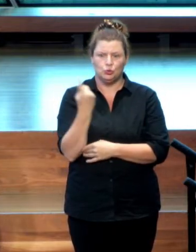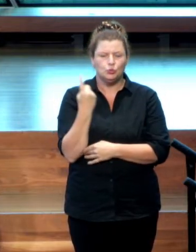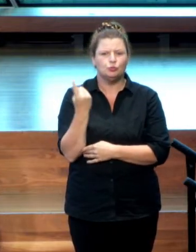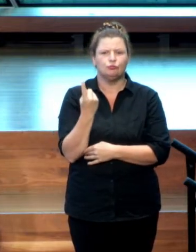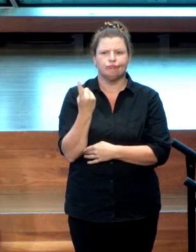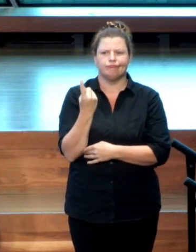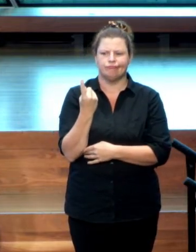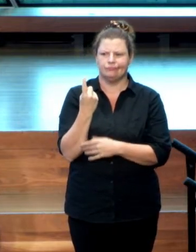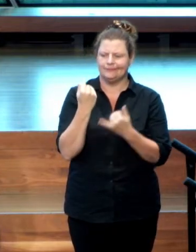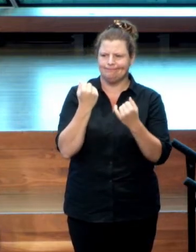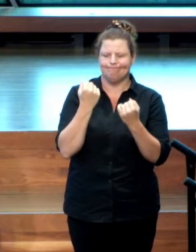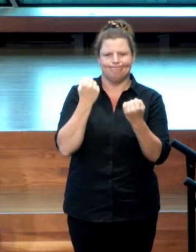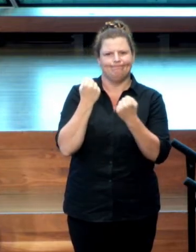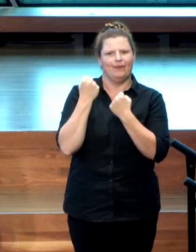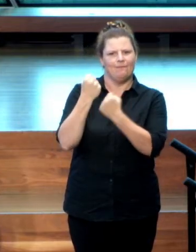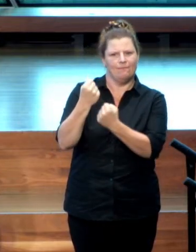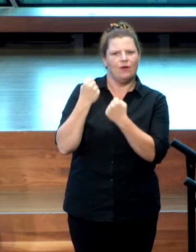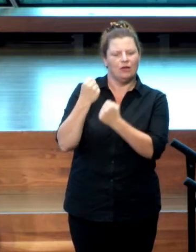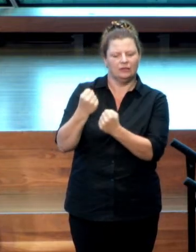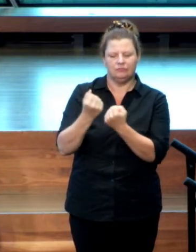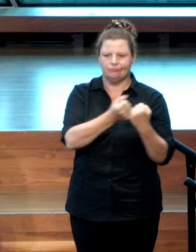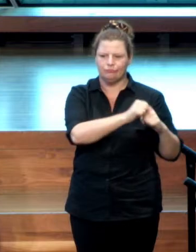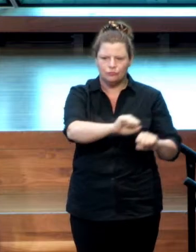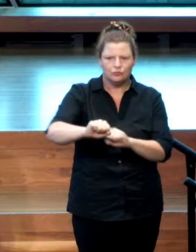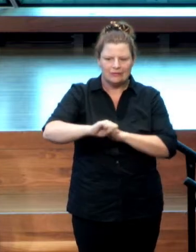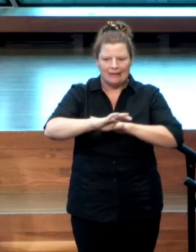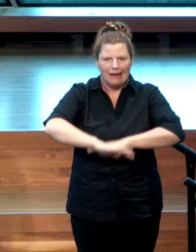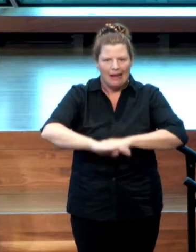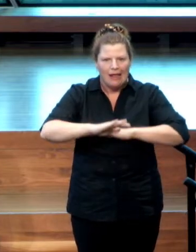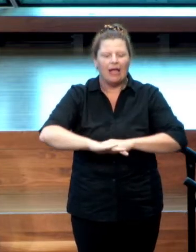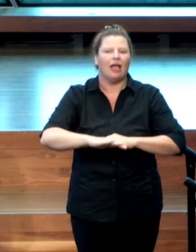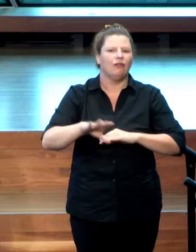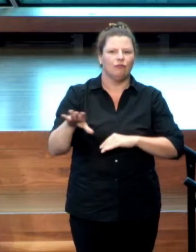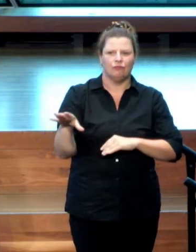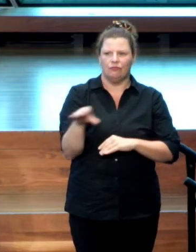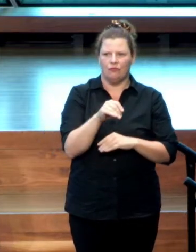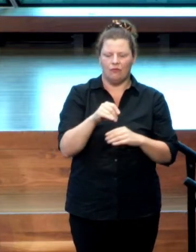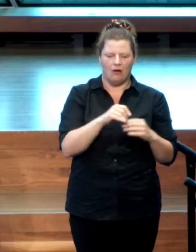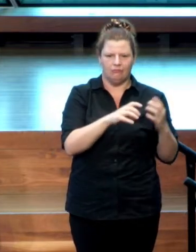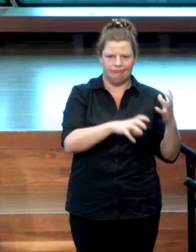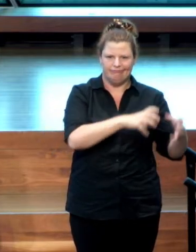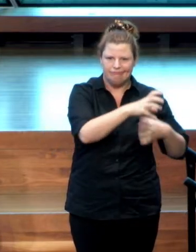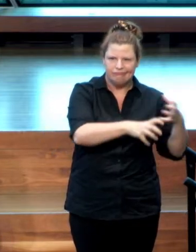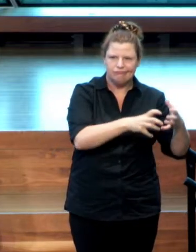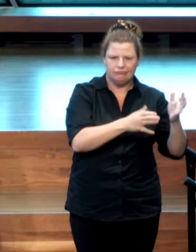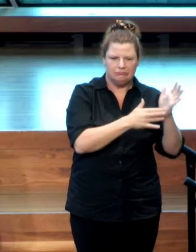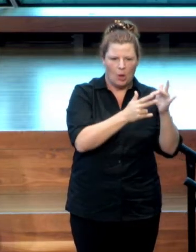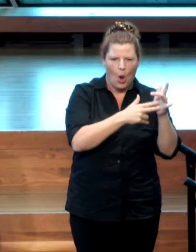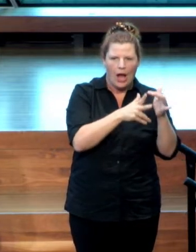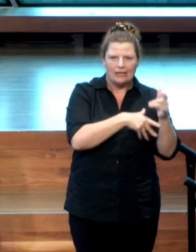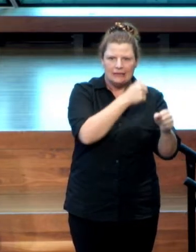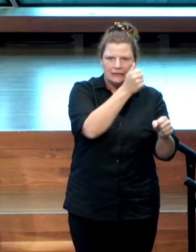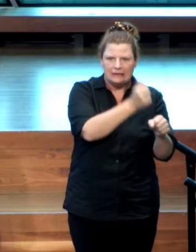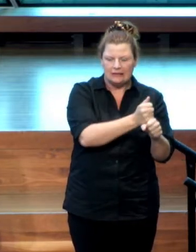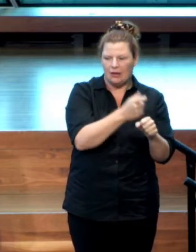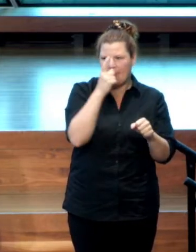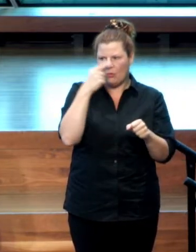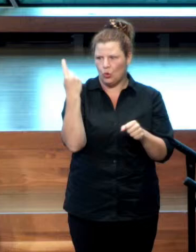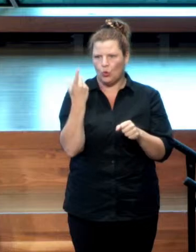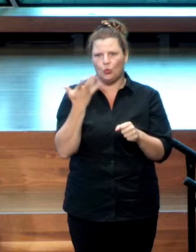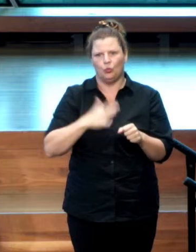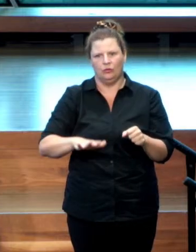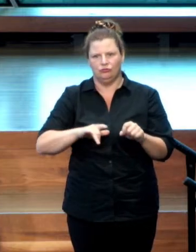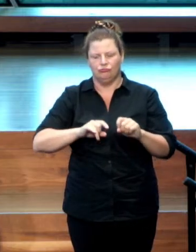endlessly to protect our lands from destruction, from mining, from people who want to destroy our lands. My auntie